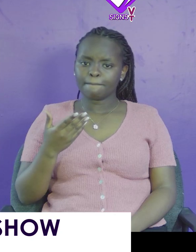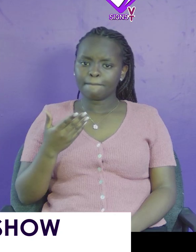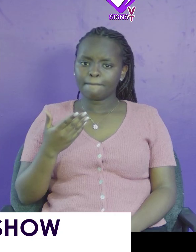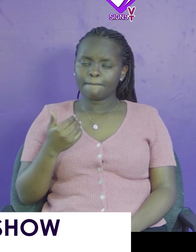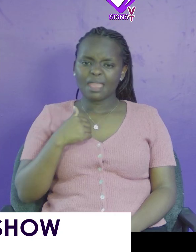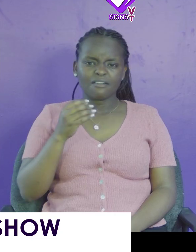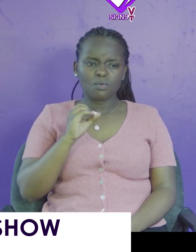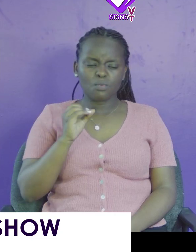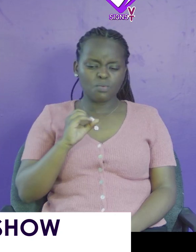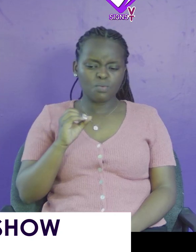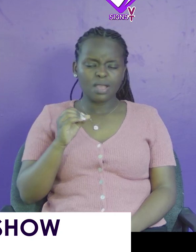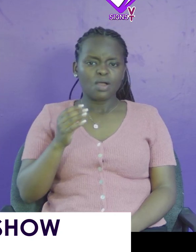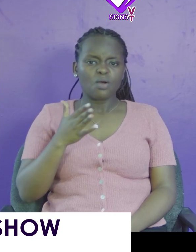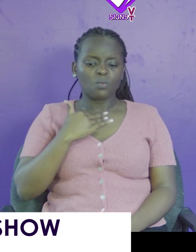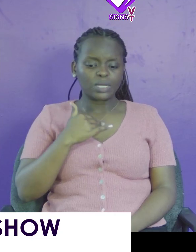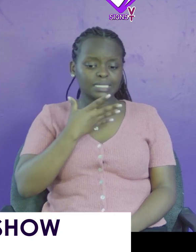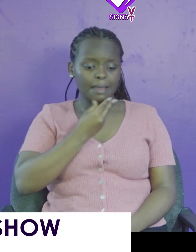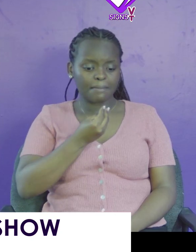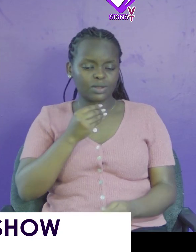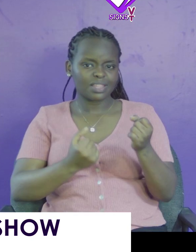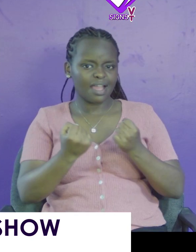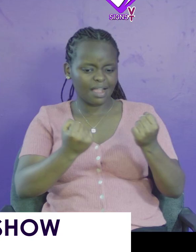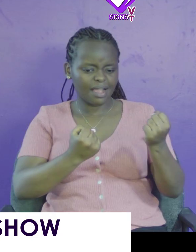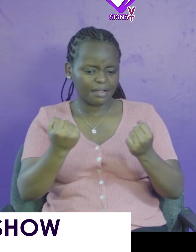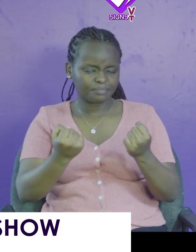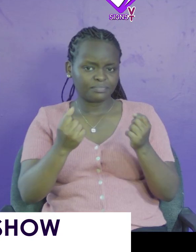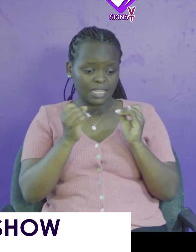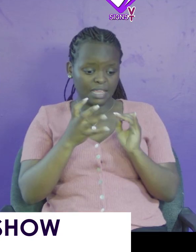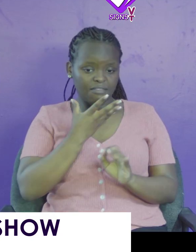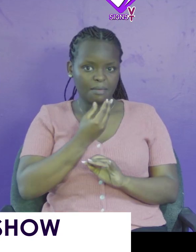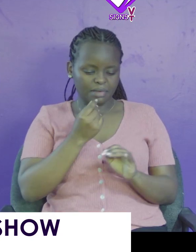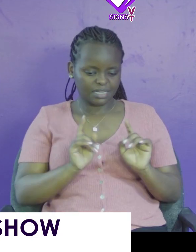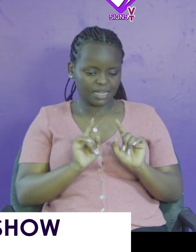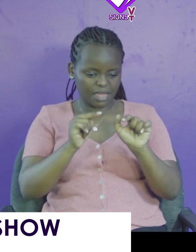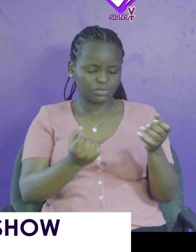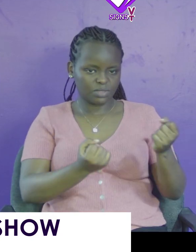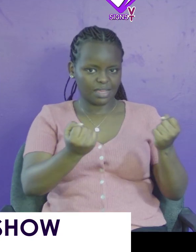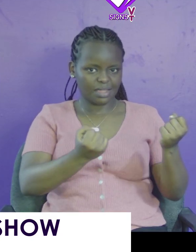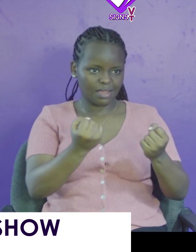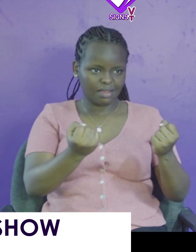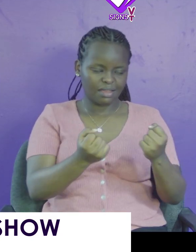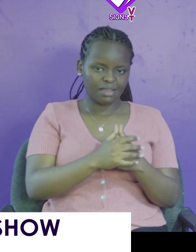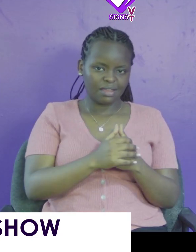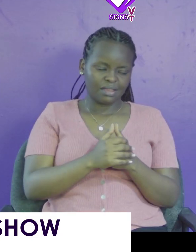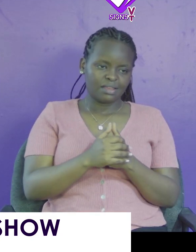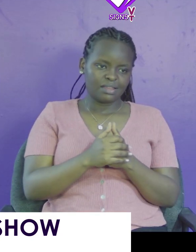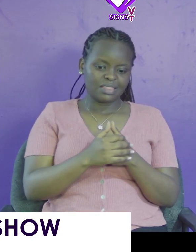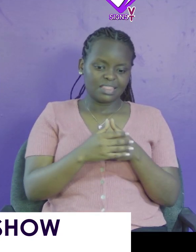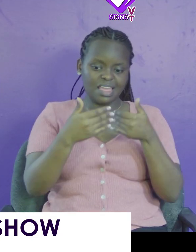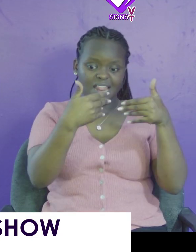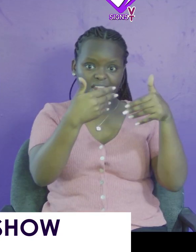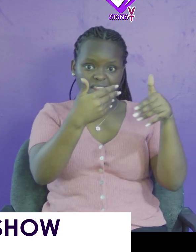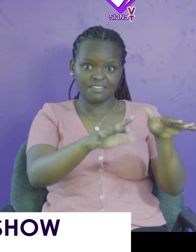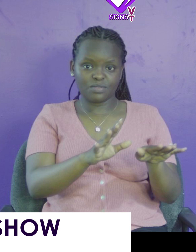smell of a car. If a man comes who has a car and they smell that petrol, they leave you, however